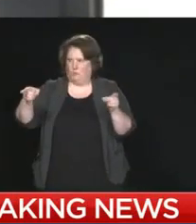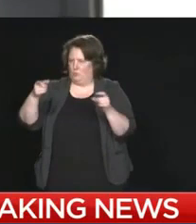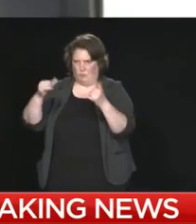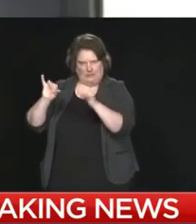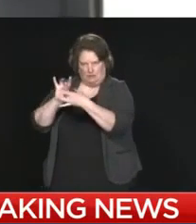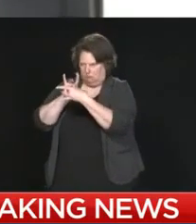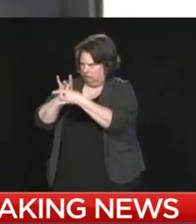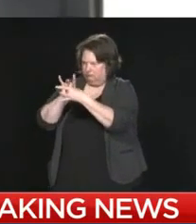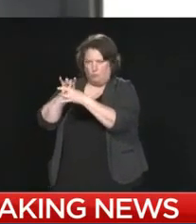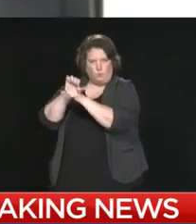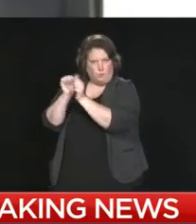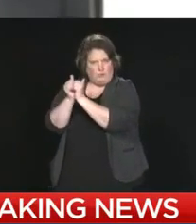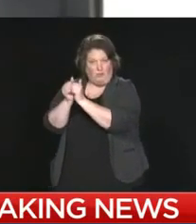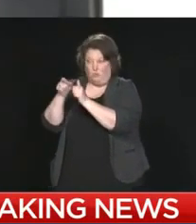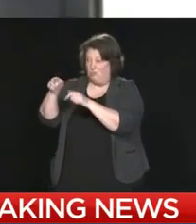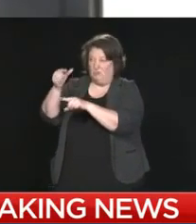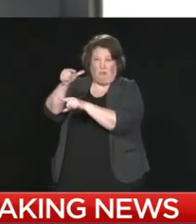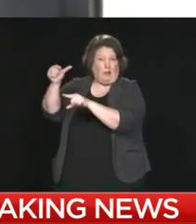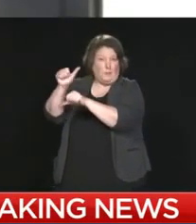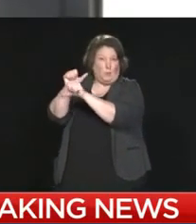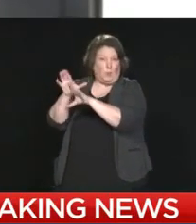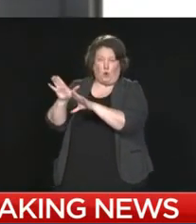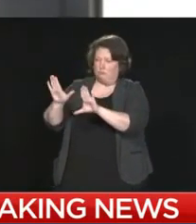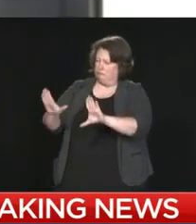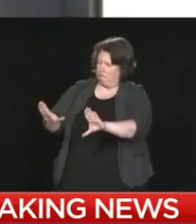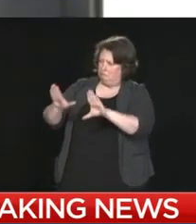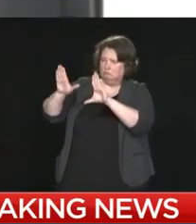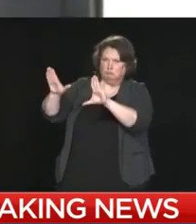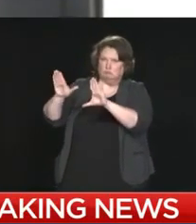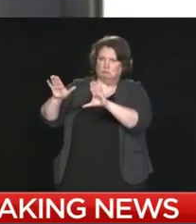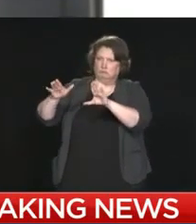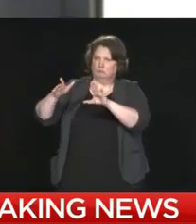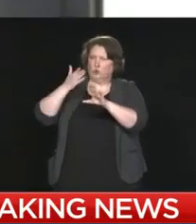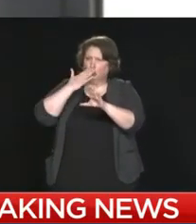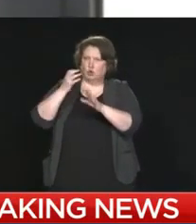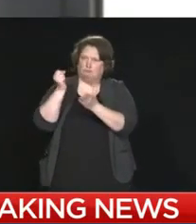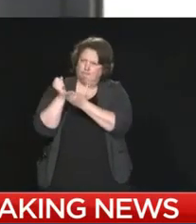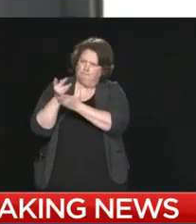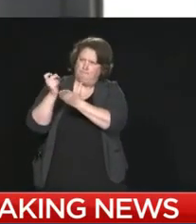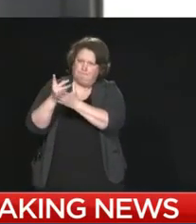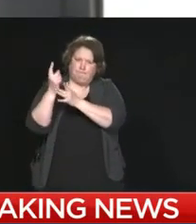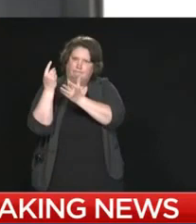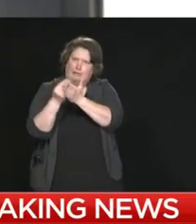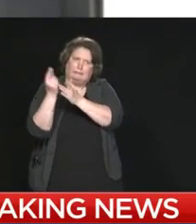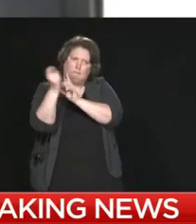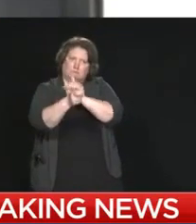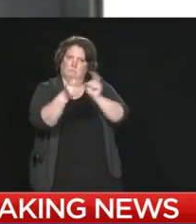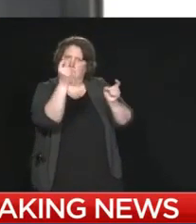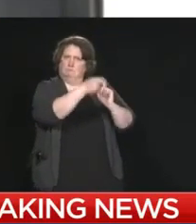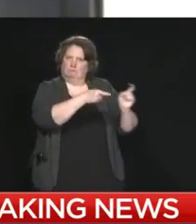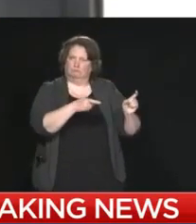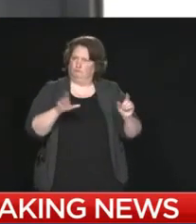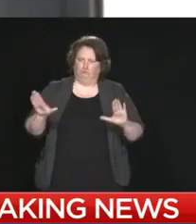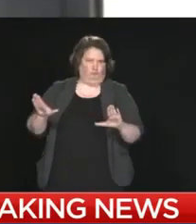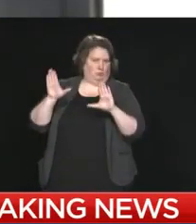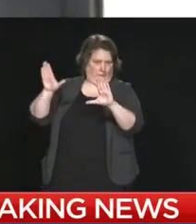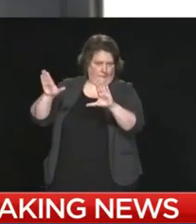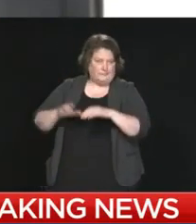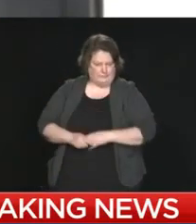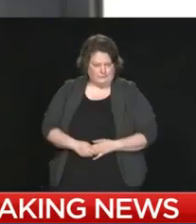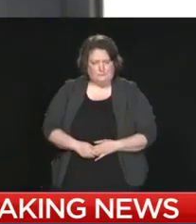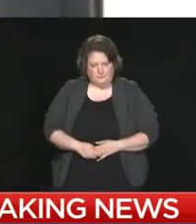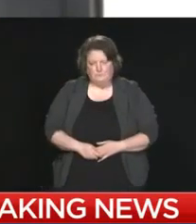amazing job throughout the country to deliver these programs. We want to make sure that the integrity of